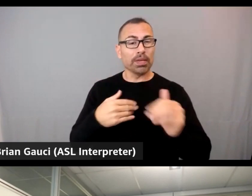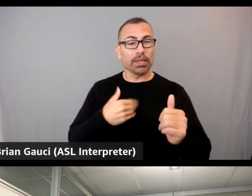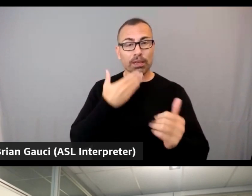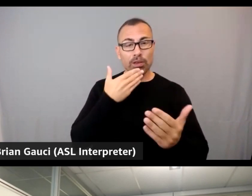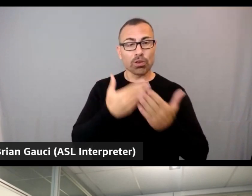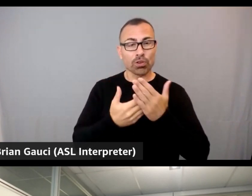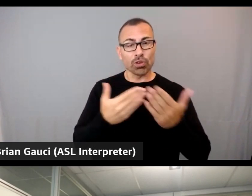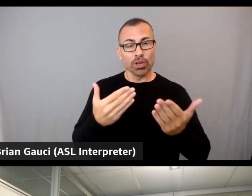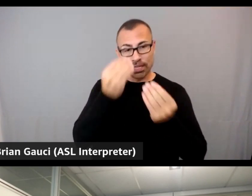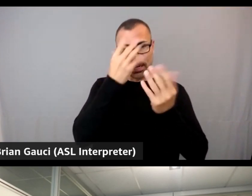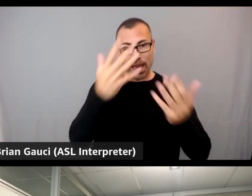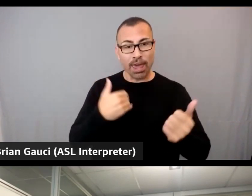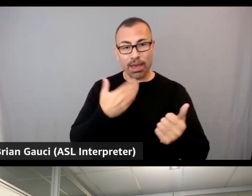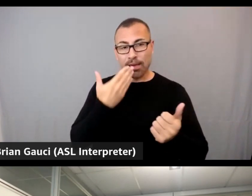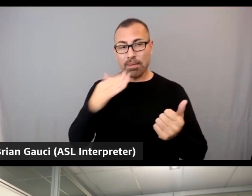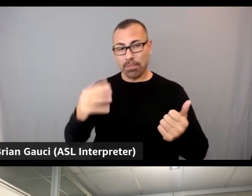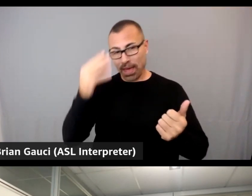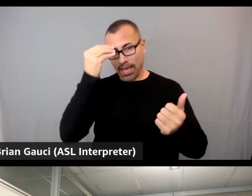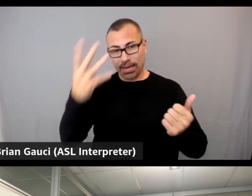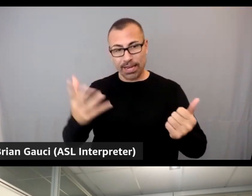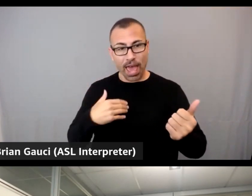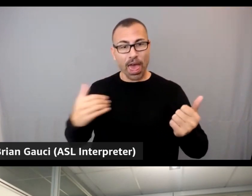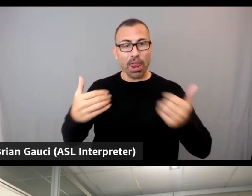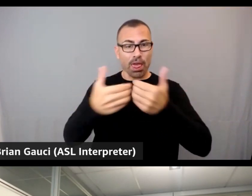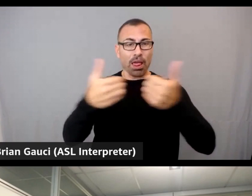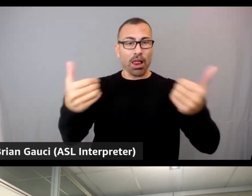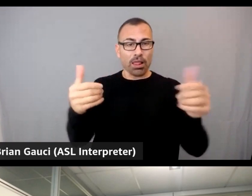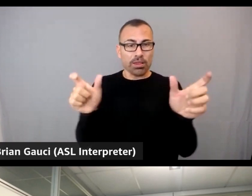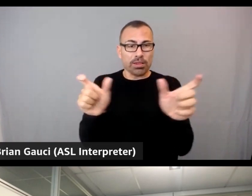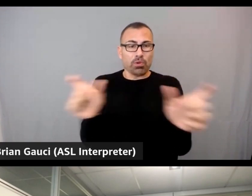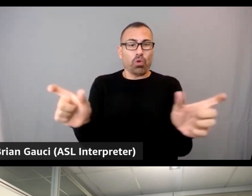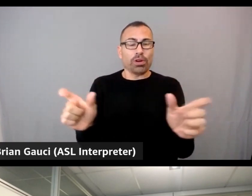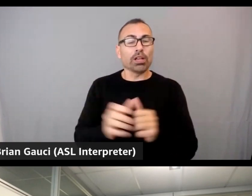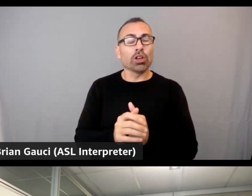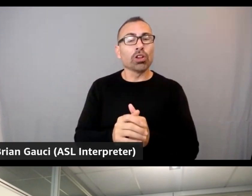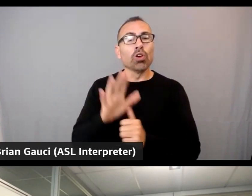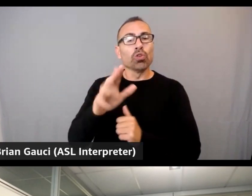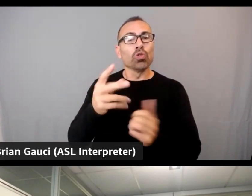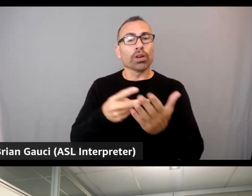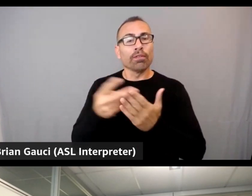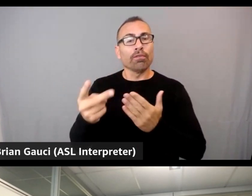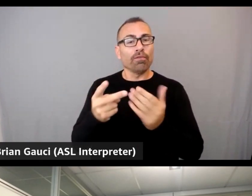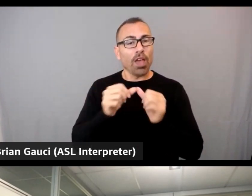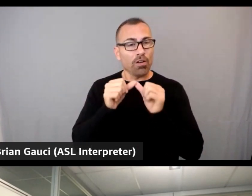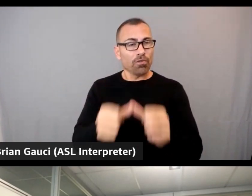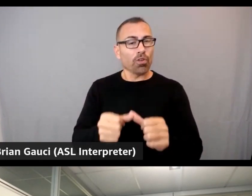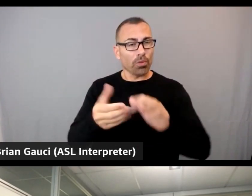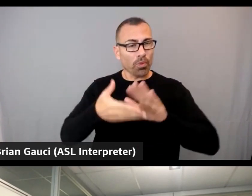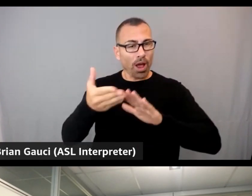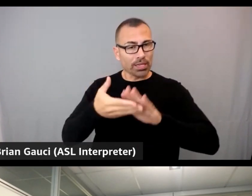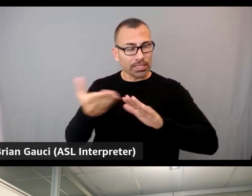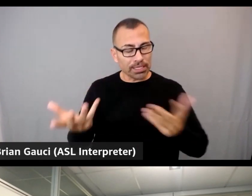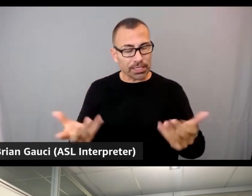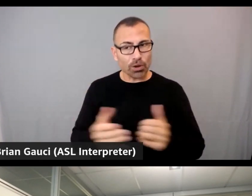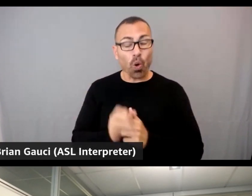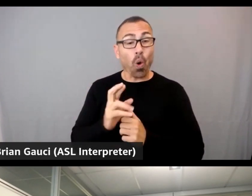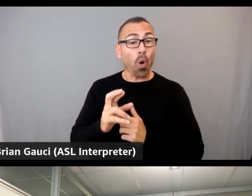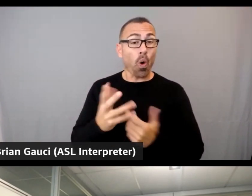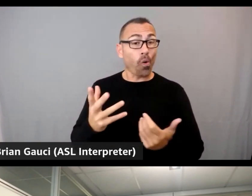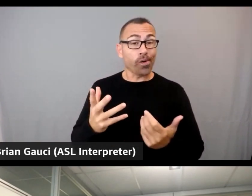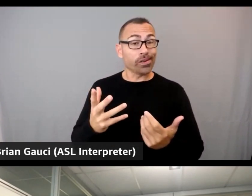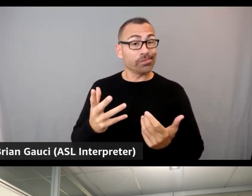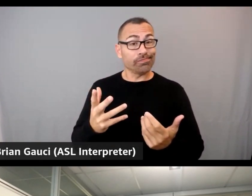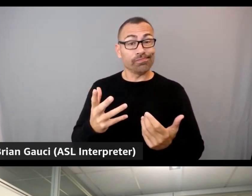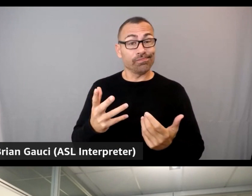type of action. You can fail your ETL job, so you can prevent further processing. You could decide to continue processing, right? So it's a really, really flexible